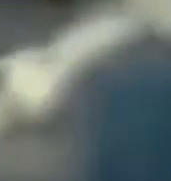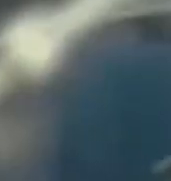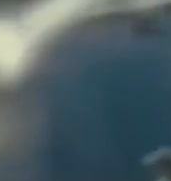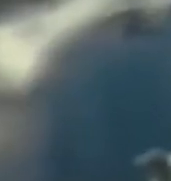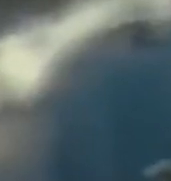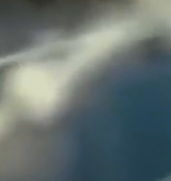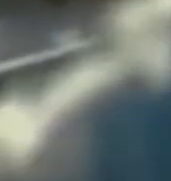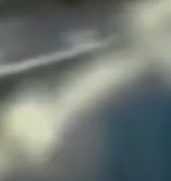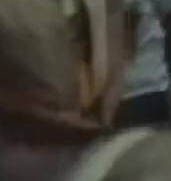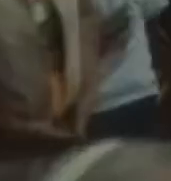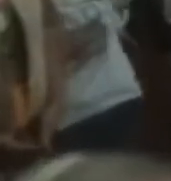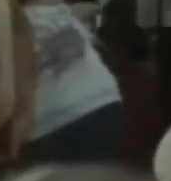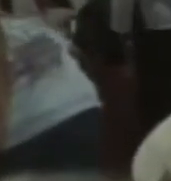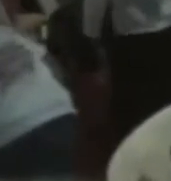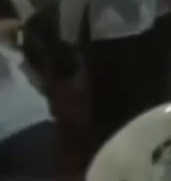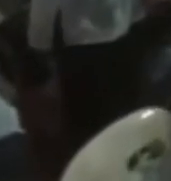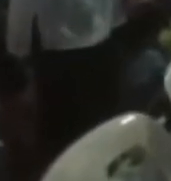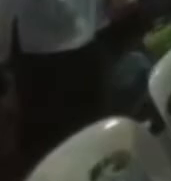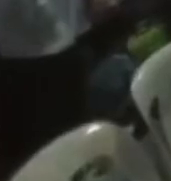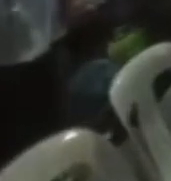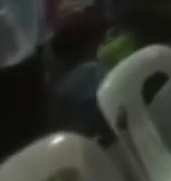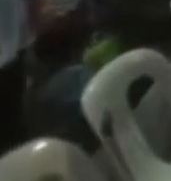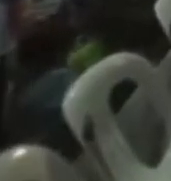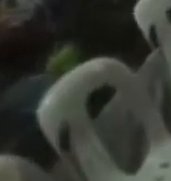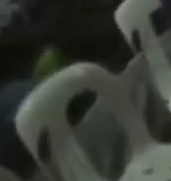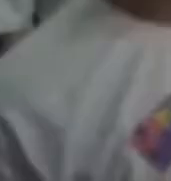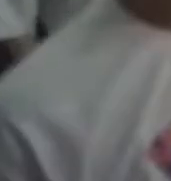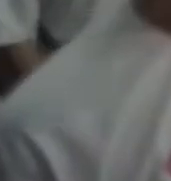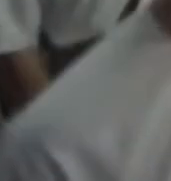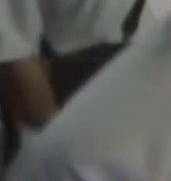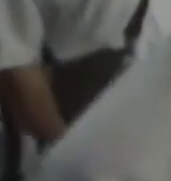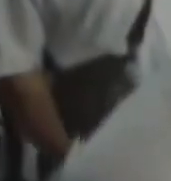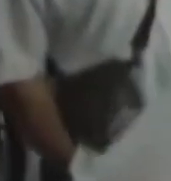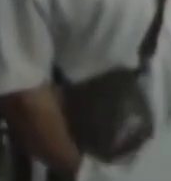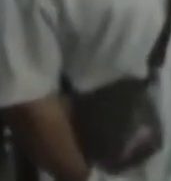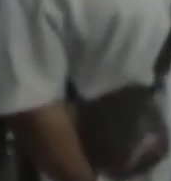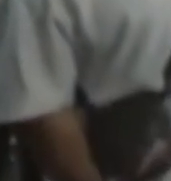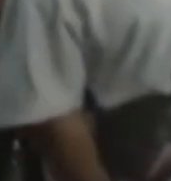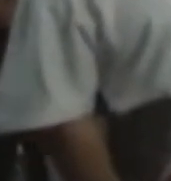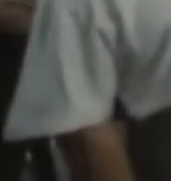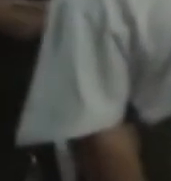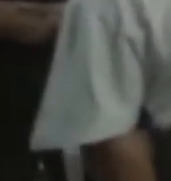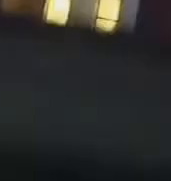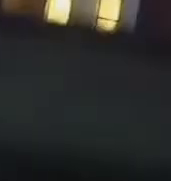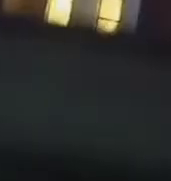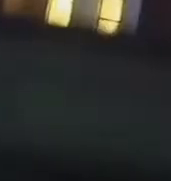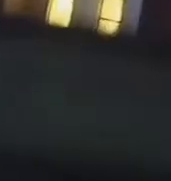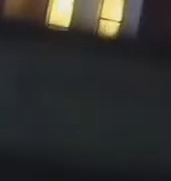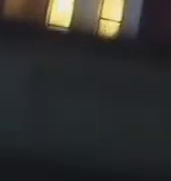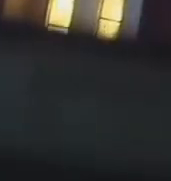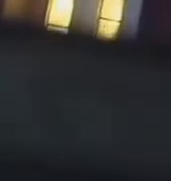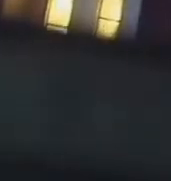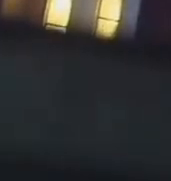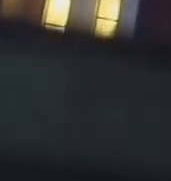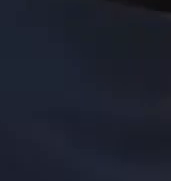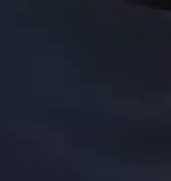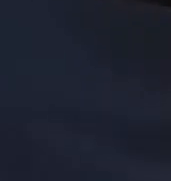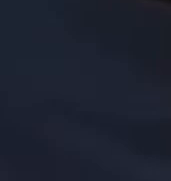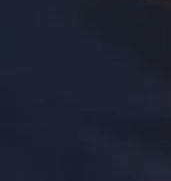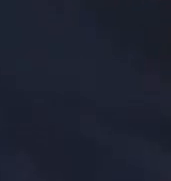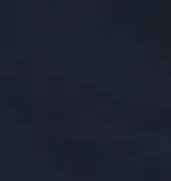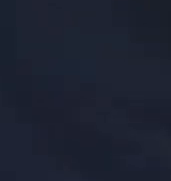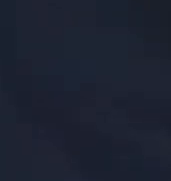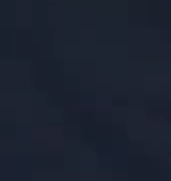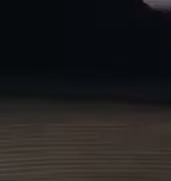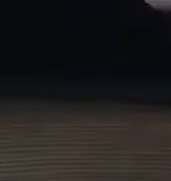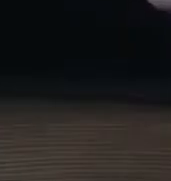finding one. It is time to come together as one and humble ourselves before the Lord of hosts. Let us